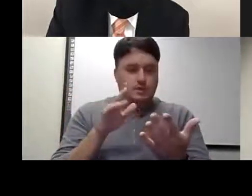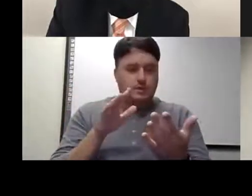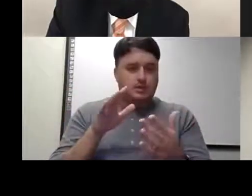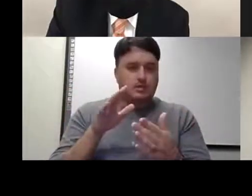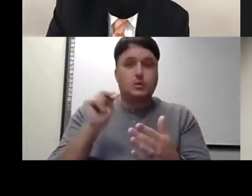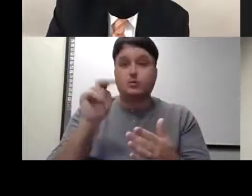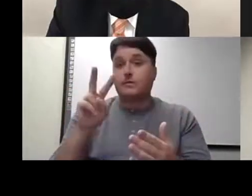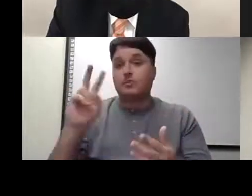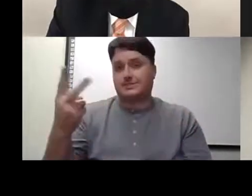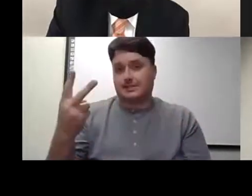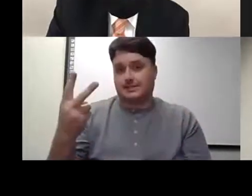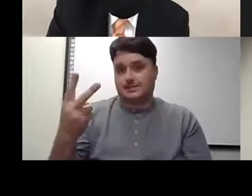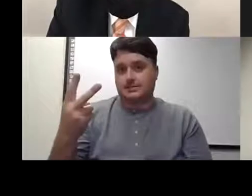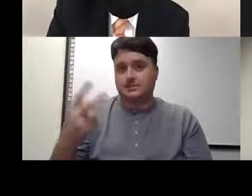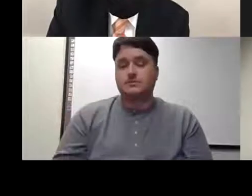November 2nd.